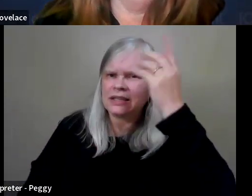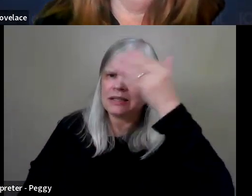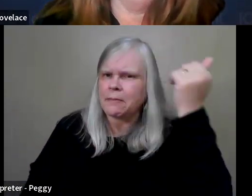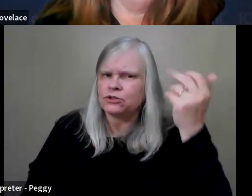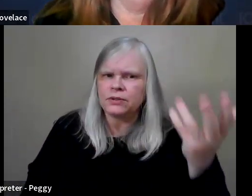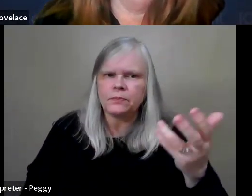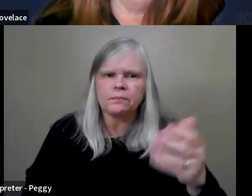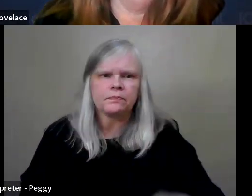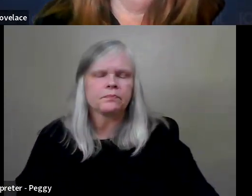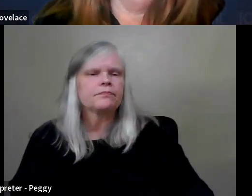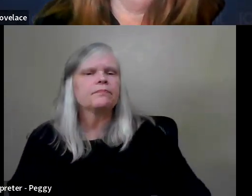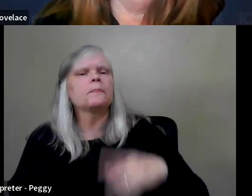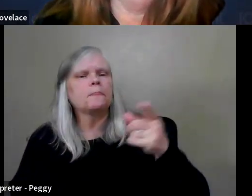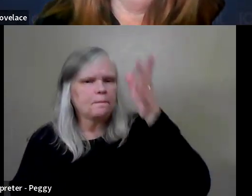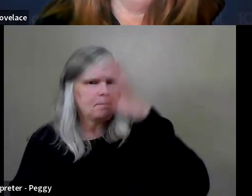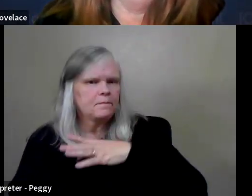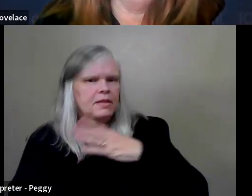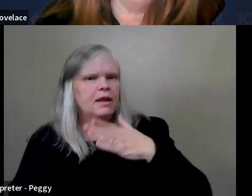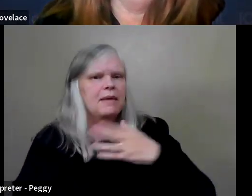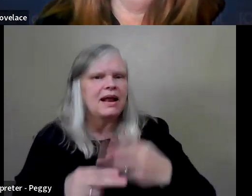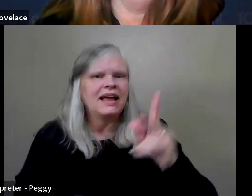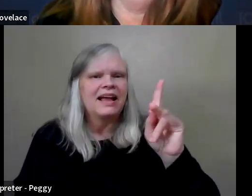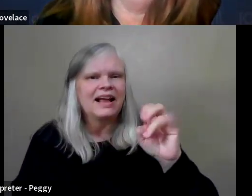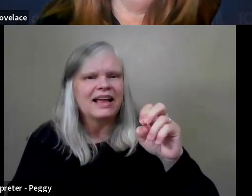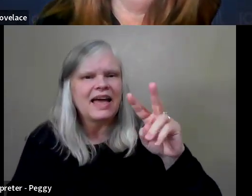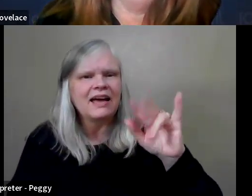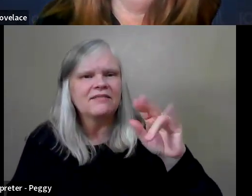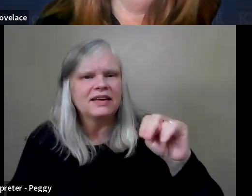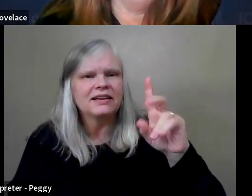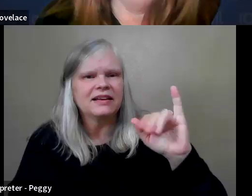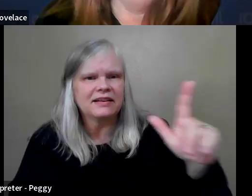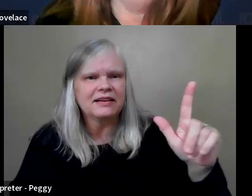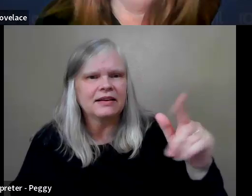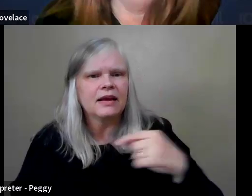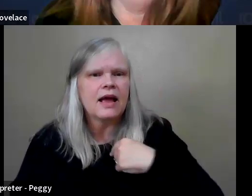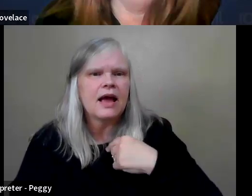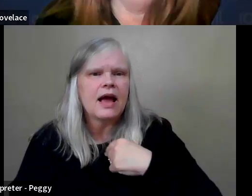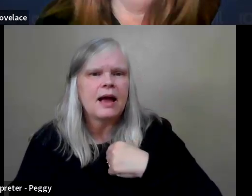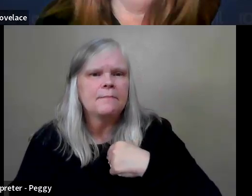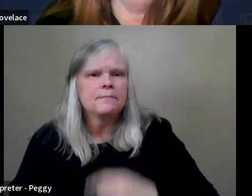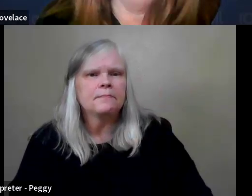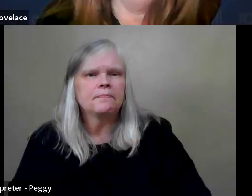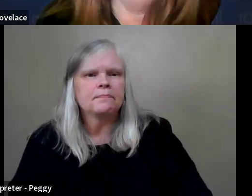Okay, so my name is Kevin Dill, and I am